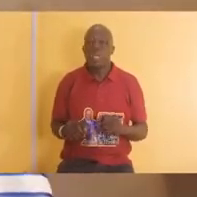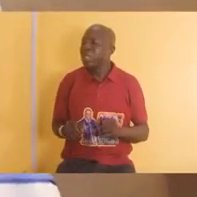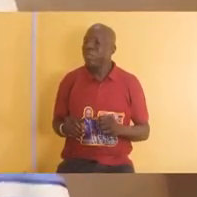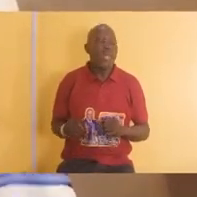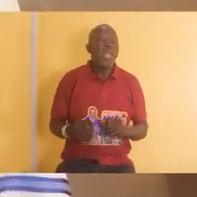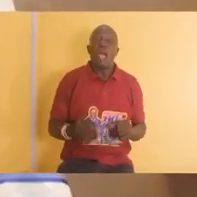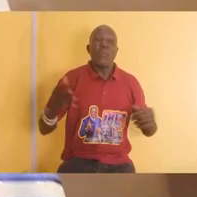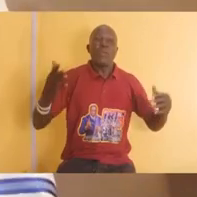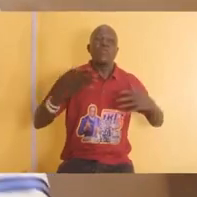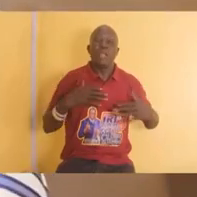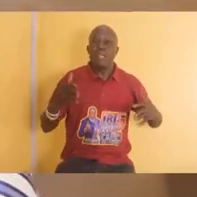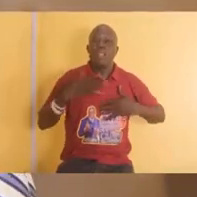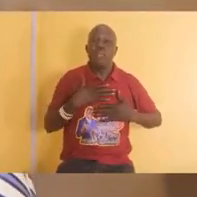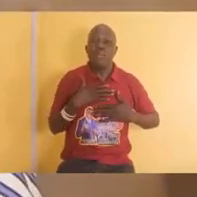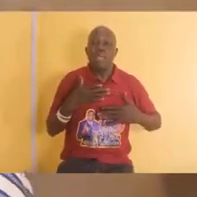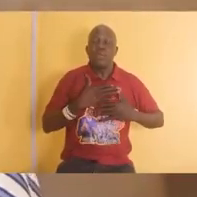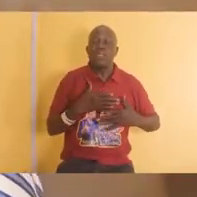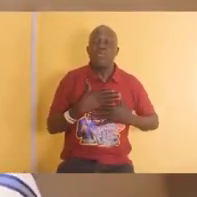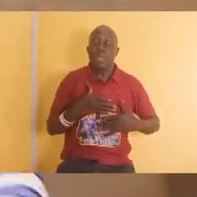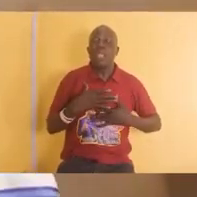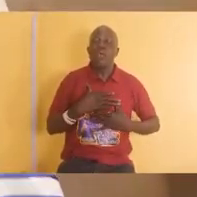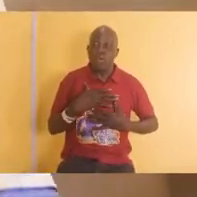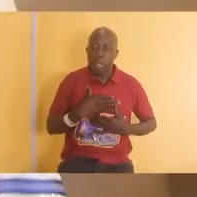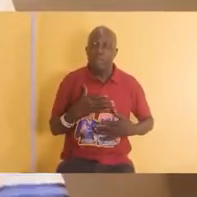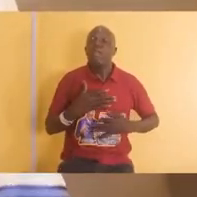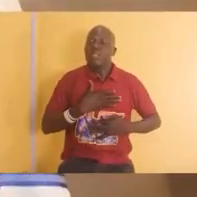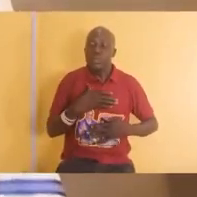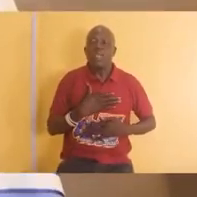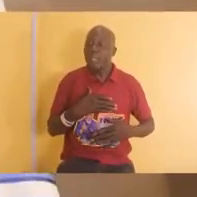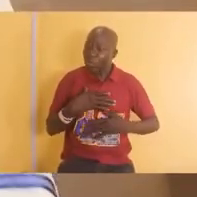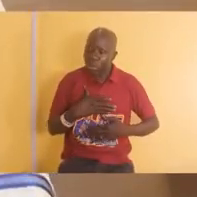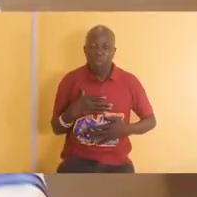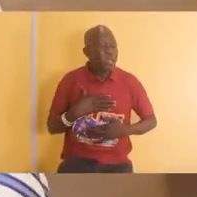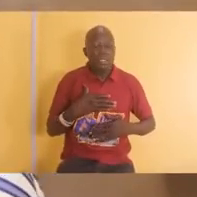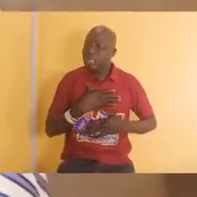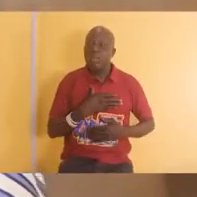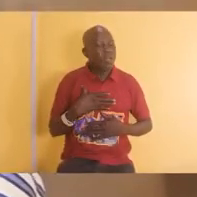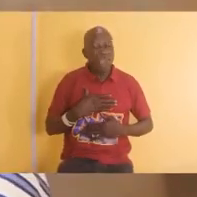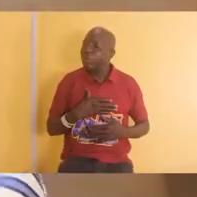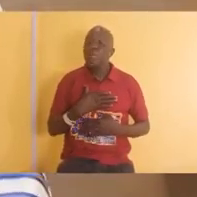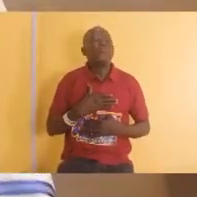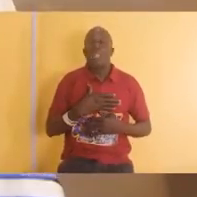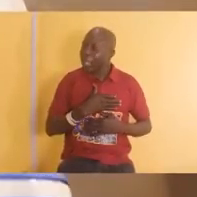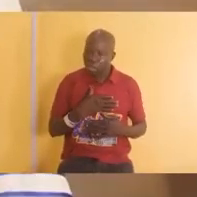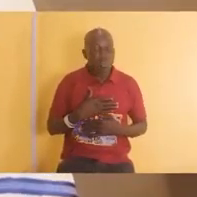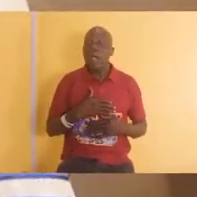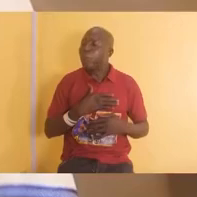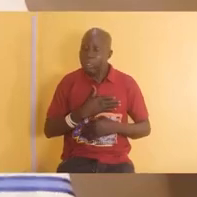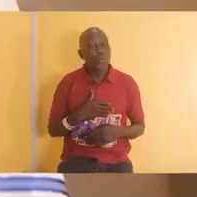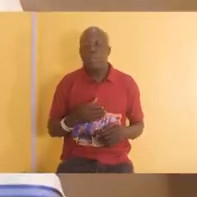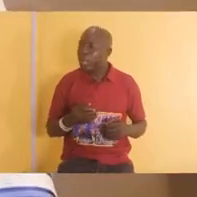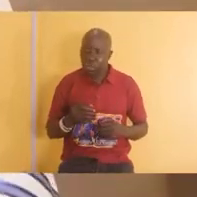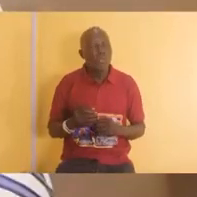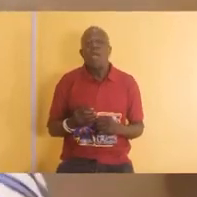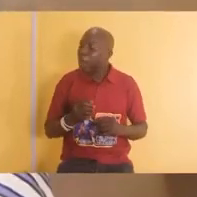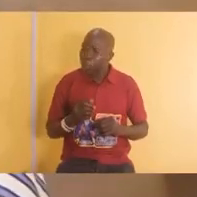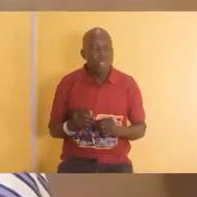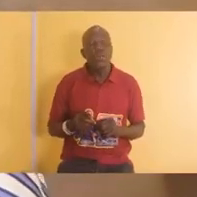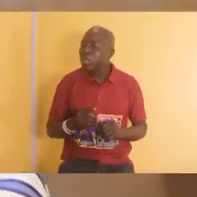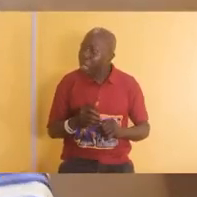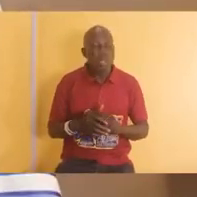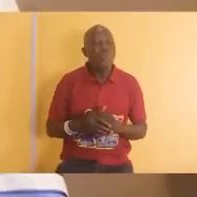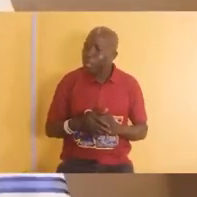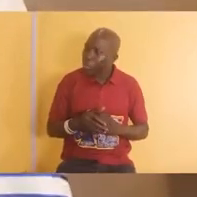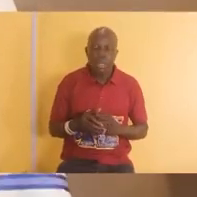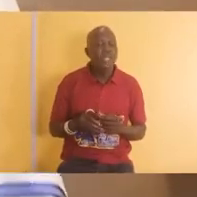ọkùnkùn fún ààbò rẹ sí ilé fún ààbò rẹ sí ilé fún ààbò rẹ sí ilé fún ààbò rẹ sí ilé fún ààbò rẹ sí ilé fún ààbò rẹ sí